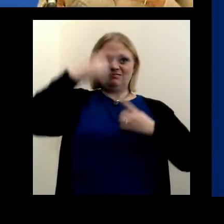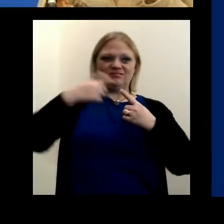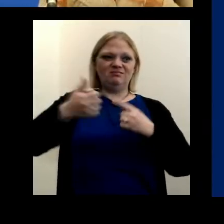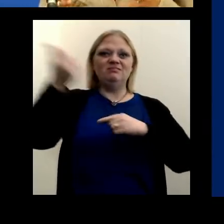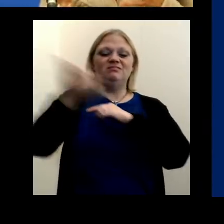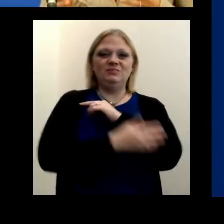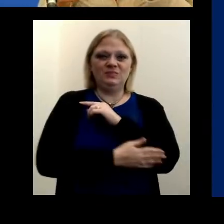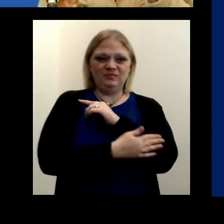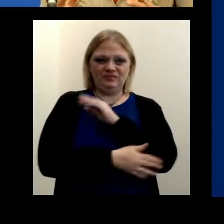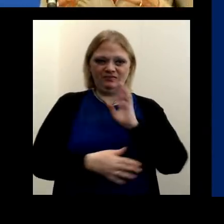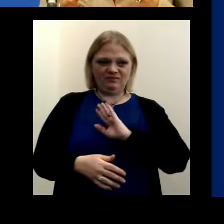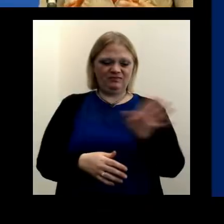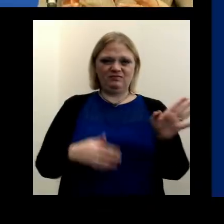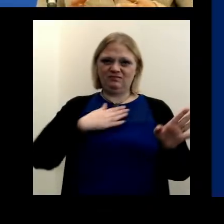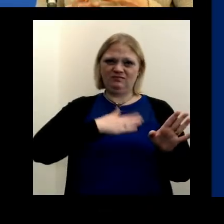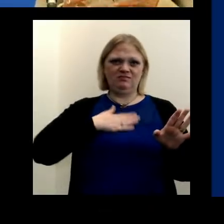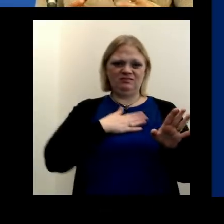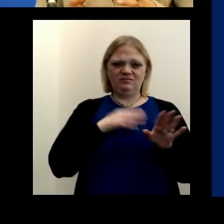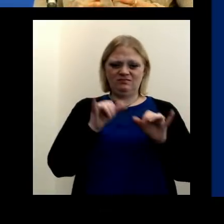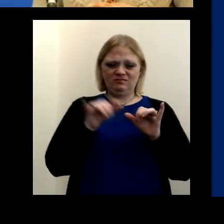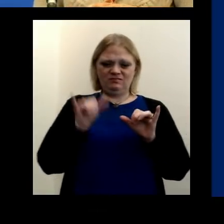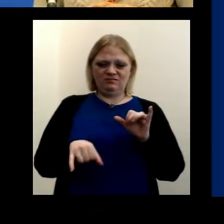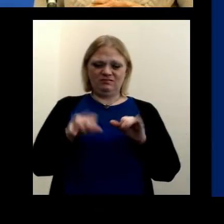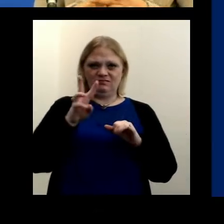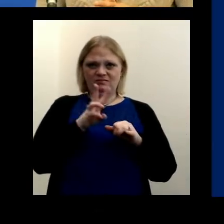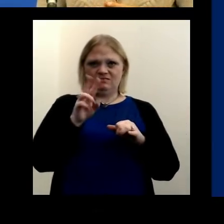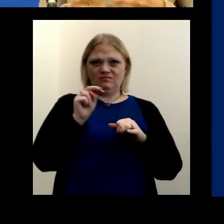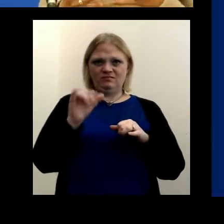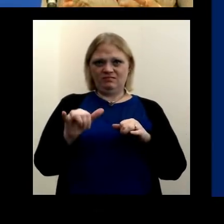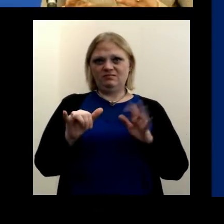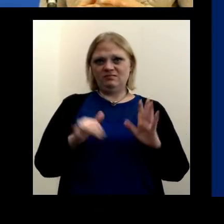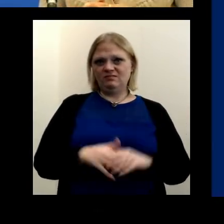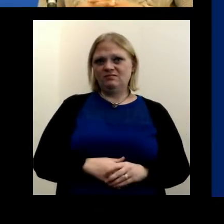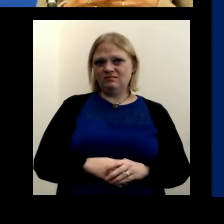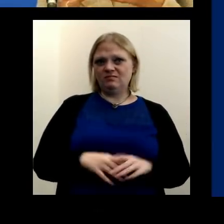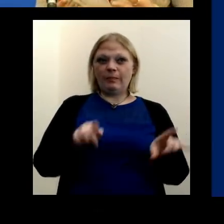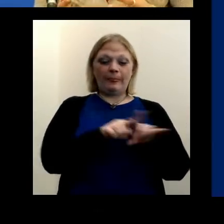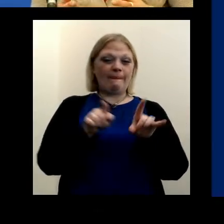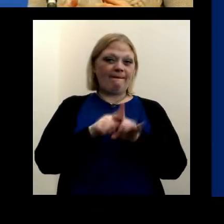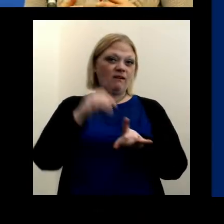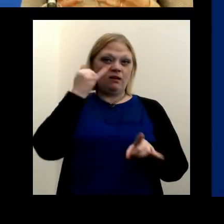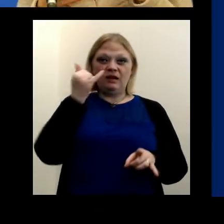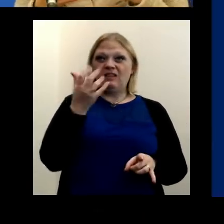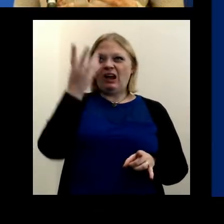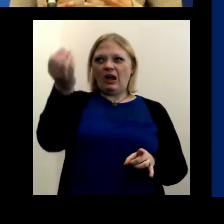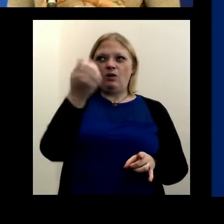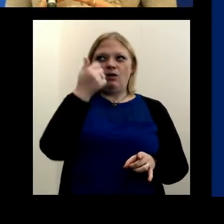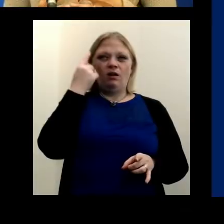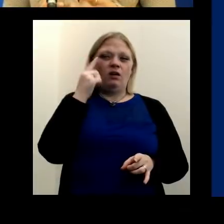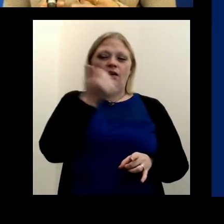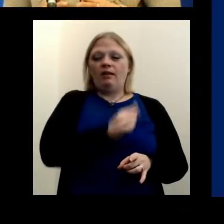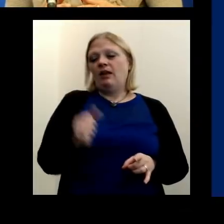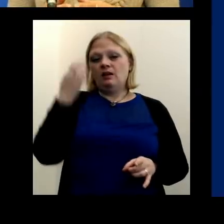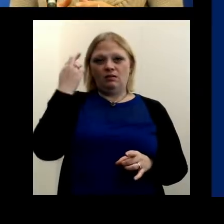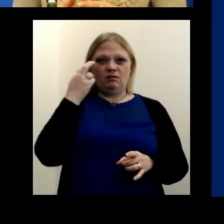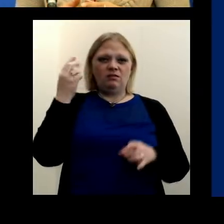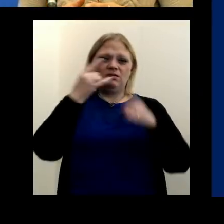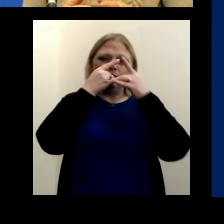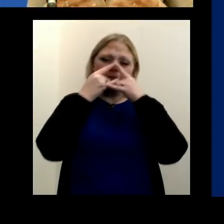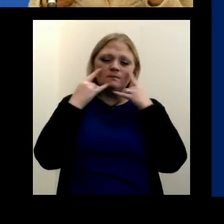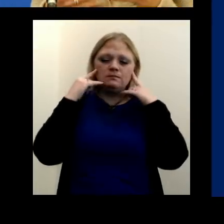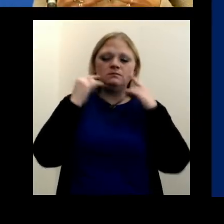Just if you can, just please stay in Western New York. Also, if you do go out for any reason, please wear a face